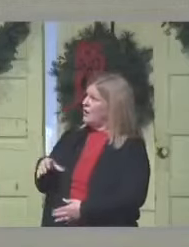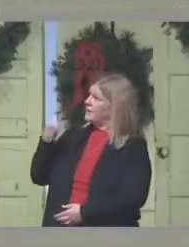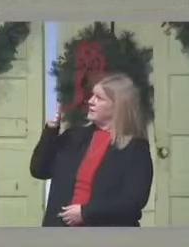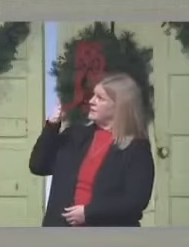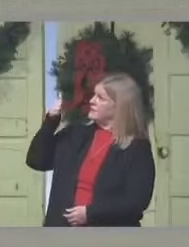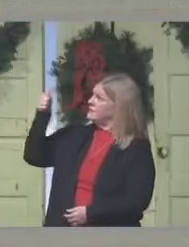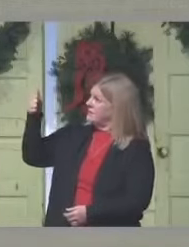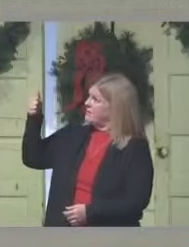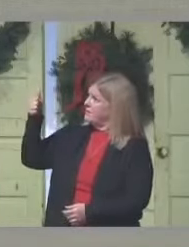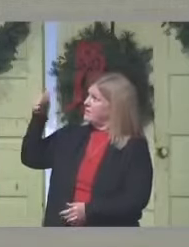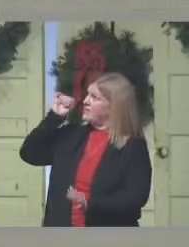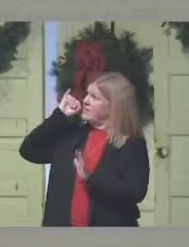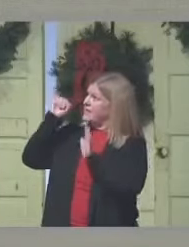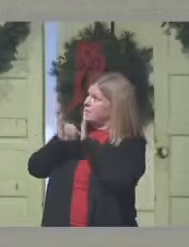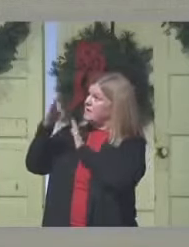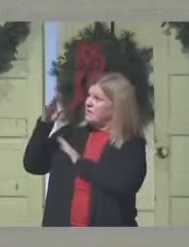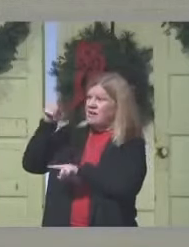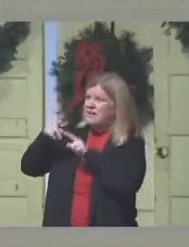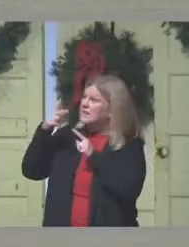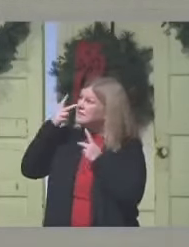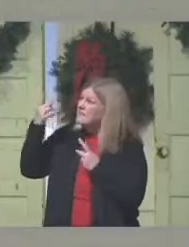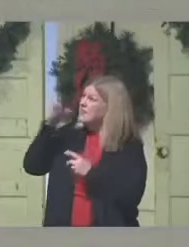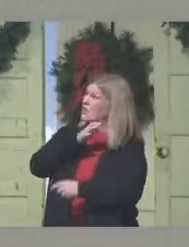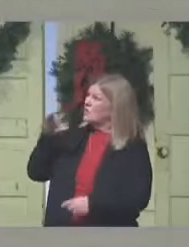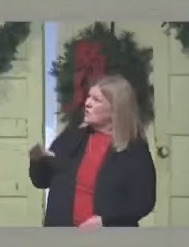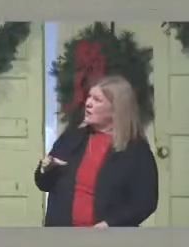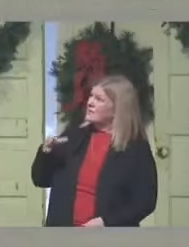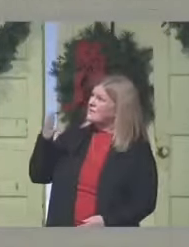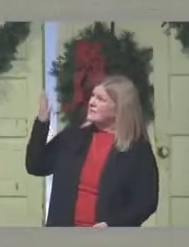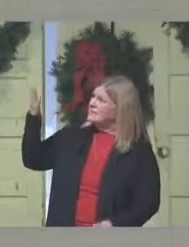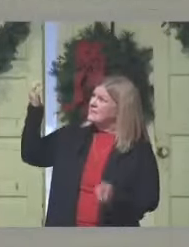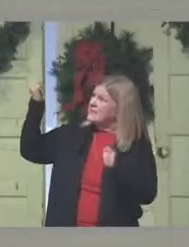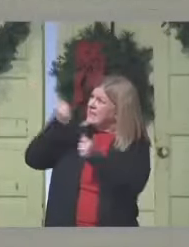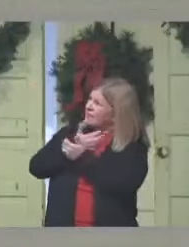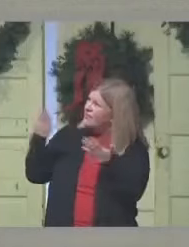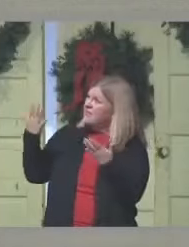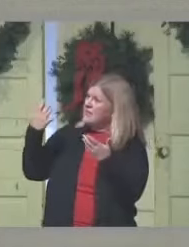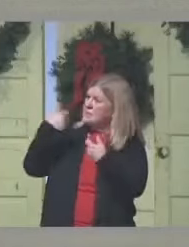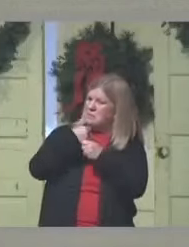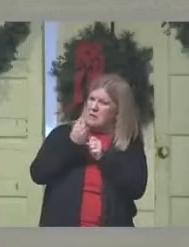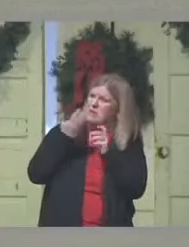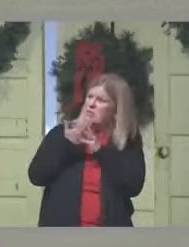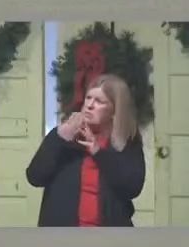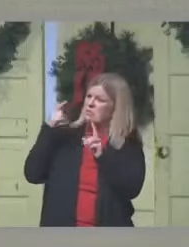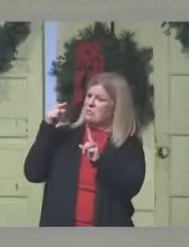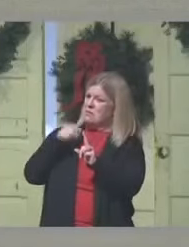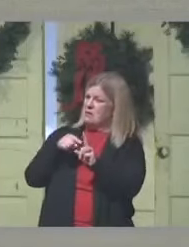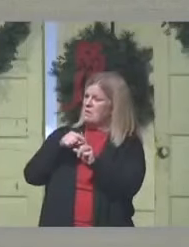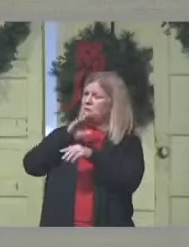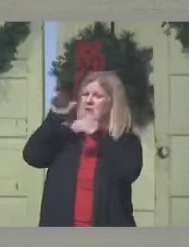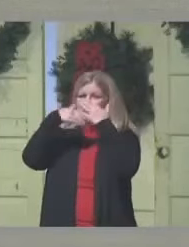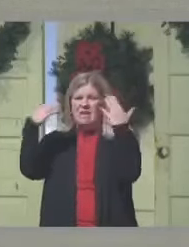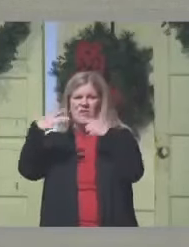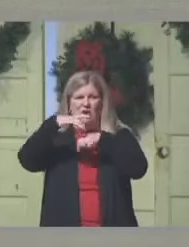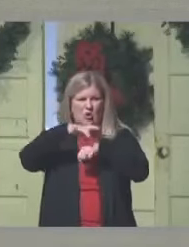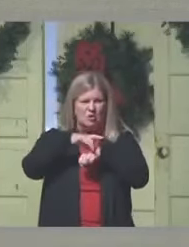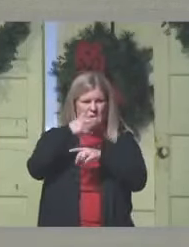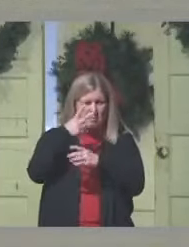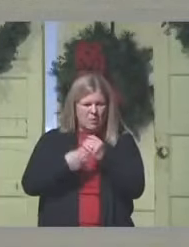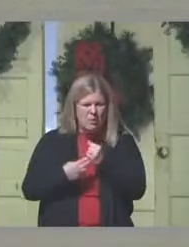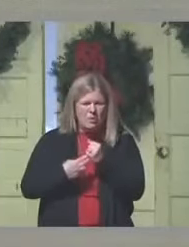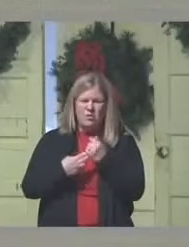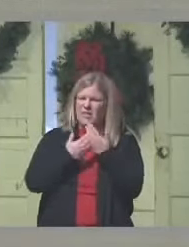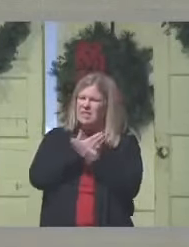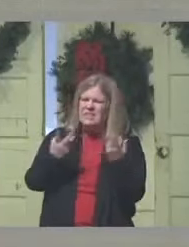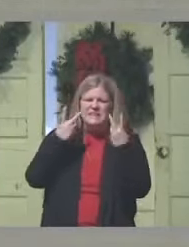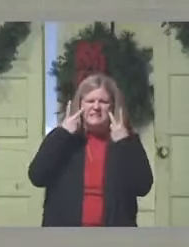the image of the invisible God? Christ by whom all things have been created, both in the heavens and on earth,